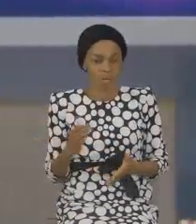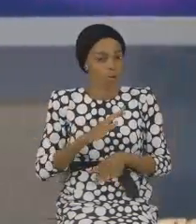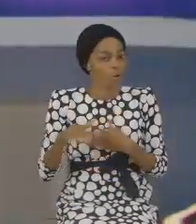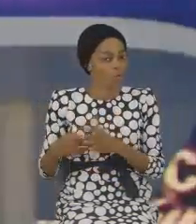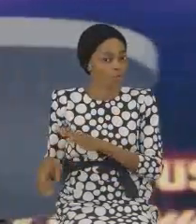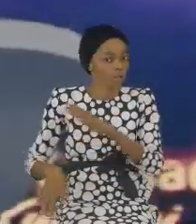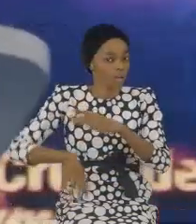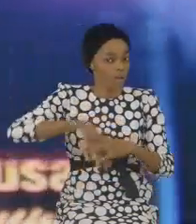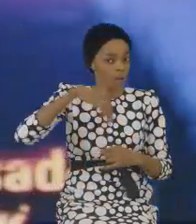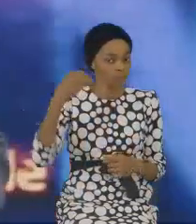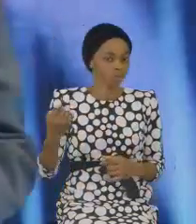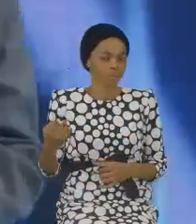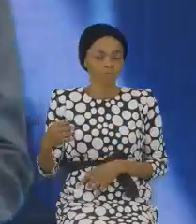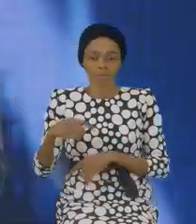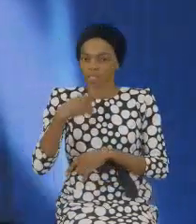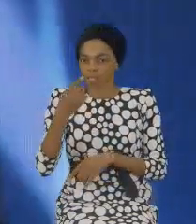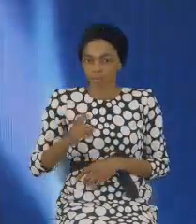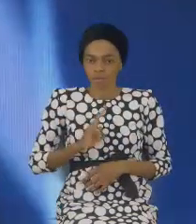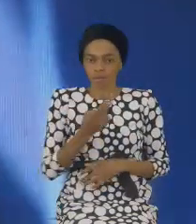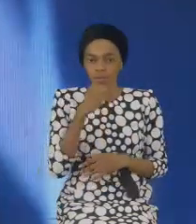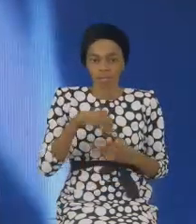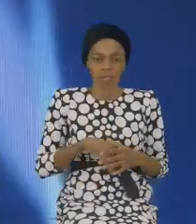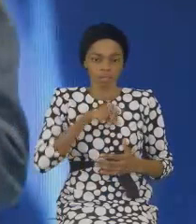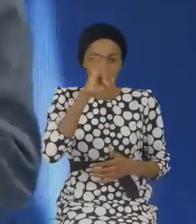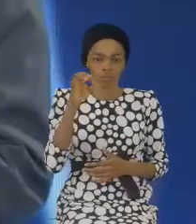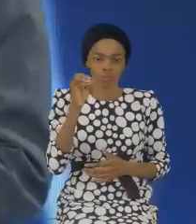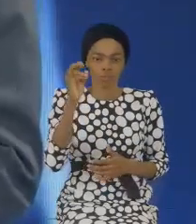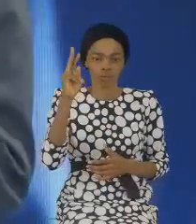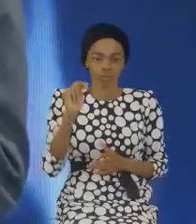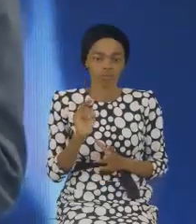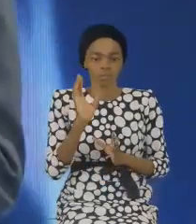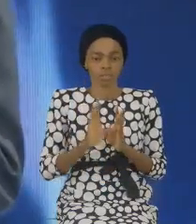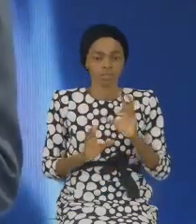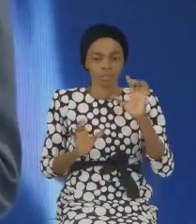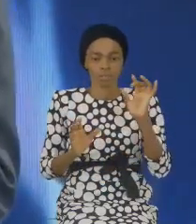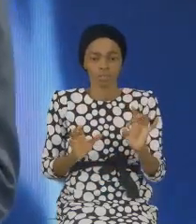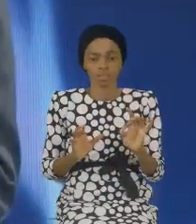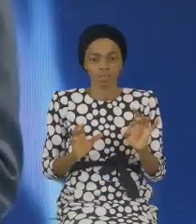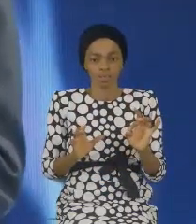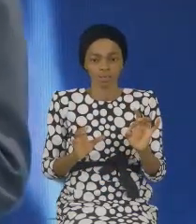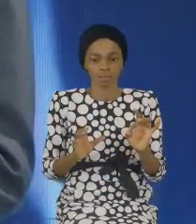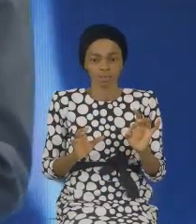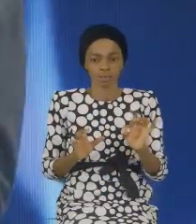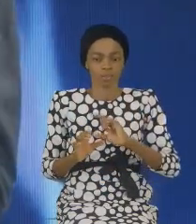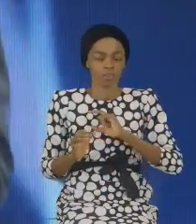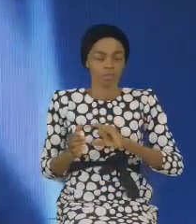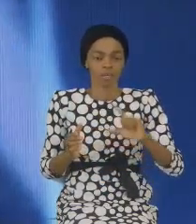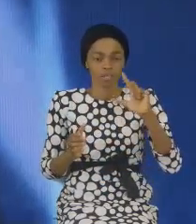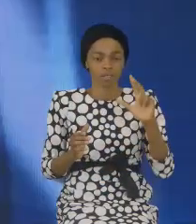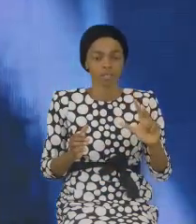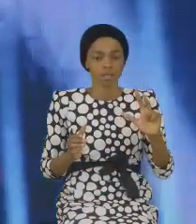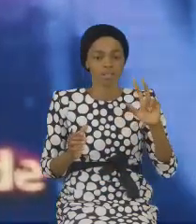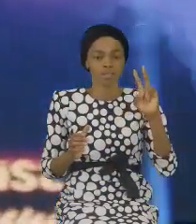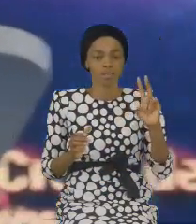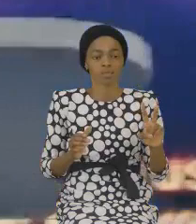It tells us in John chapter 8, and I'm reading from verse 32. We